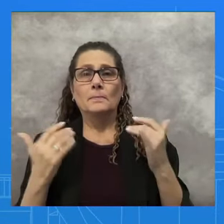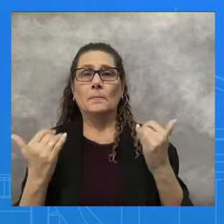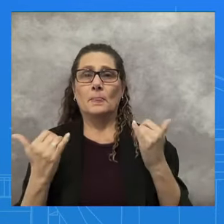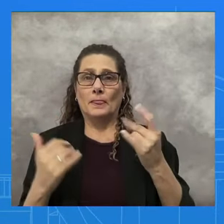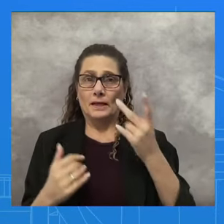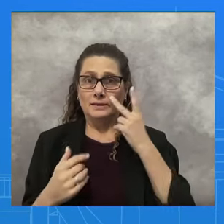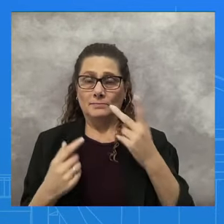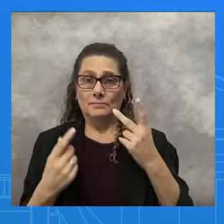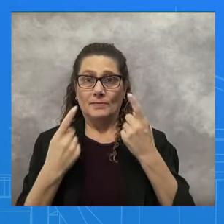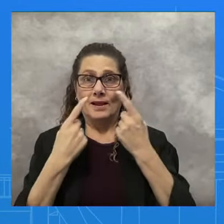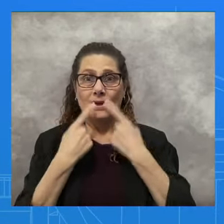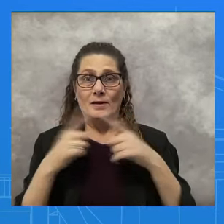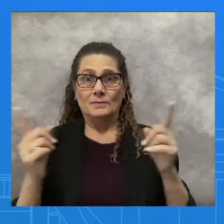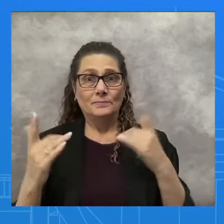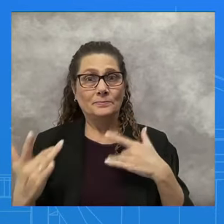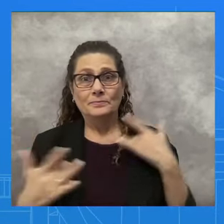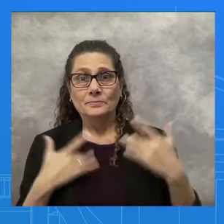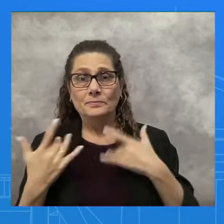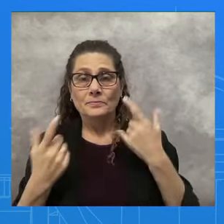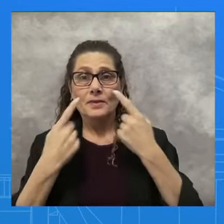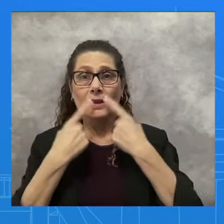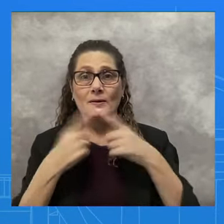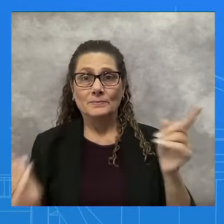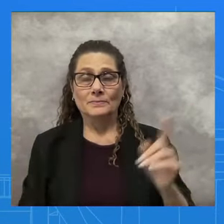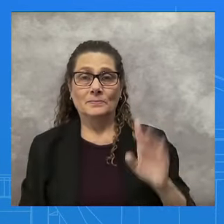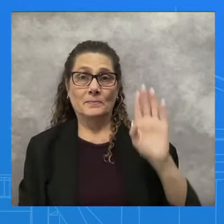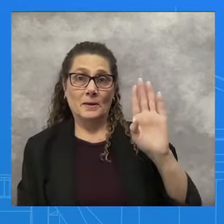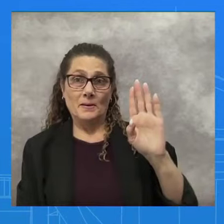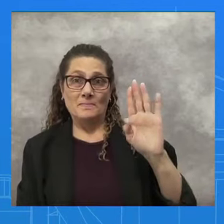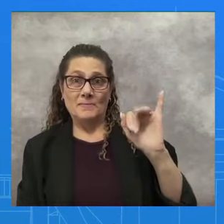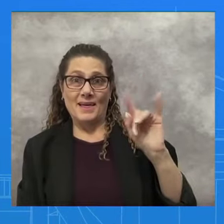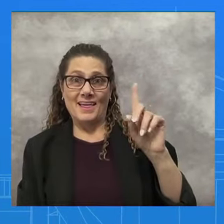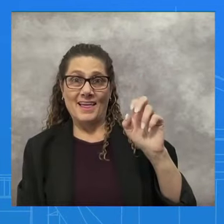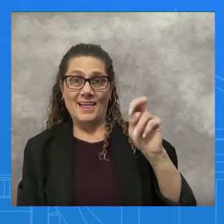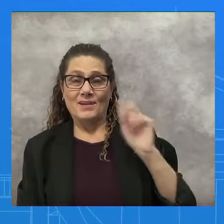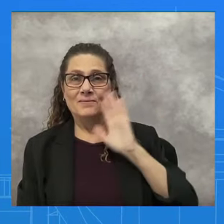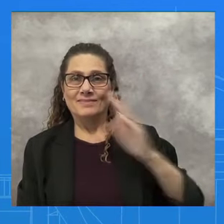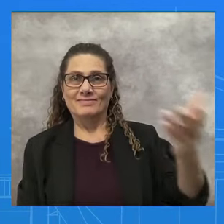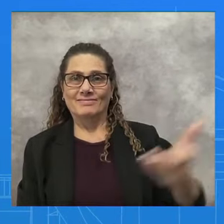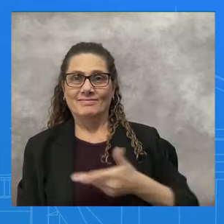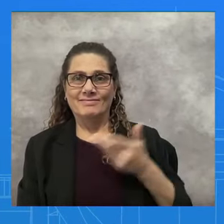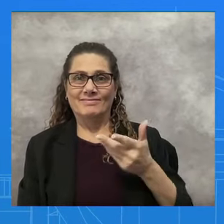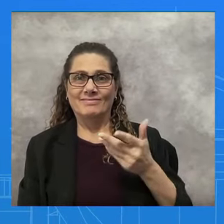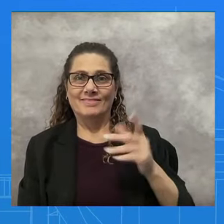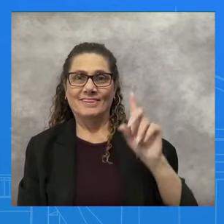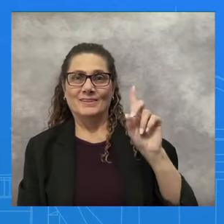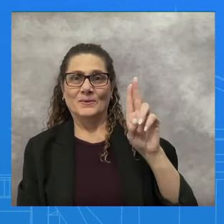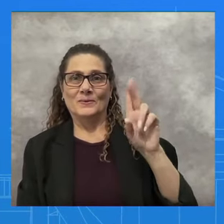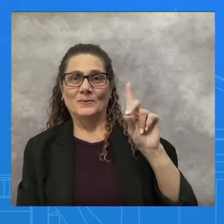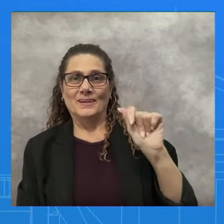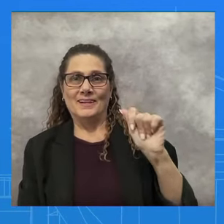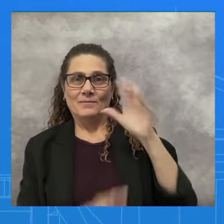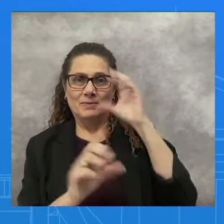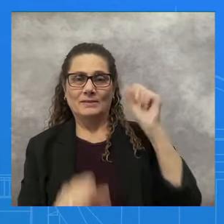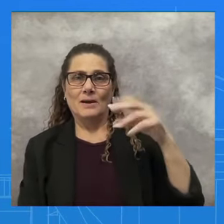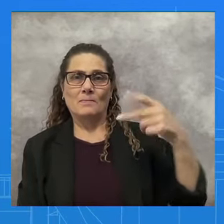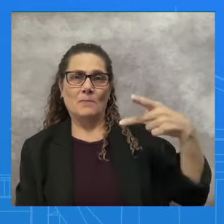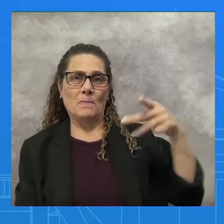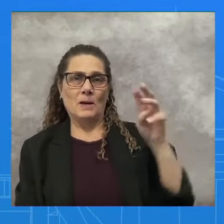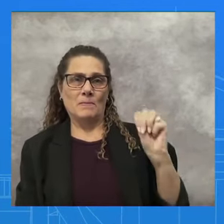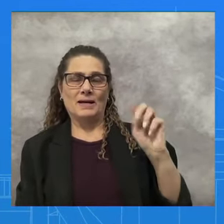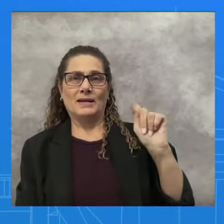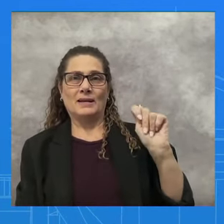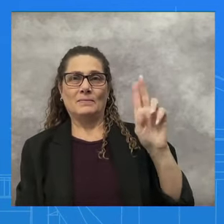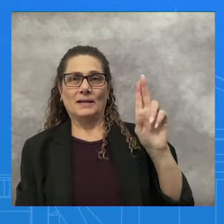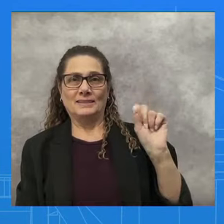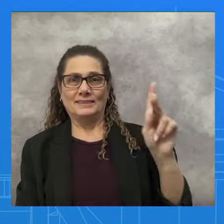President Biden will welcome President Duda, Prime Minister Tusk of Poland, to the White House on March 12th for a joint meeting. The meeting